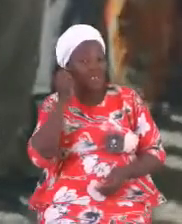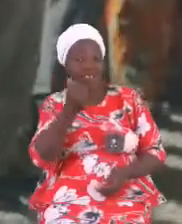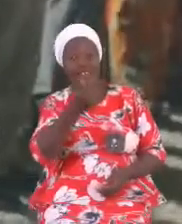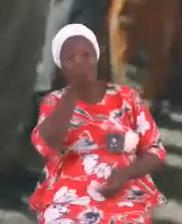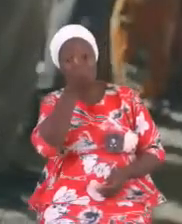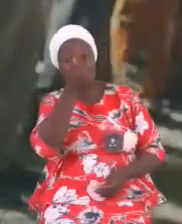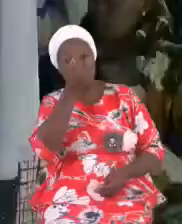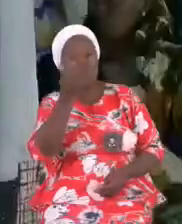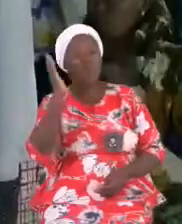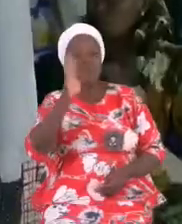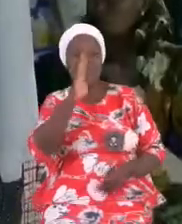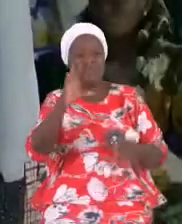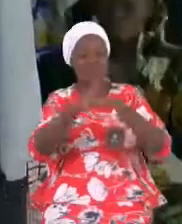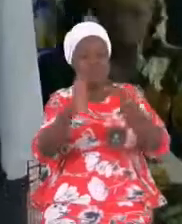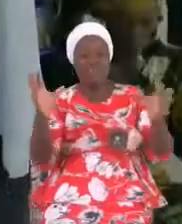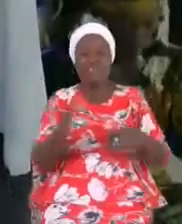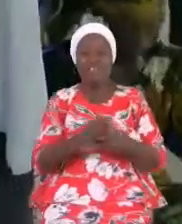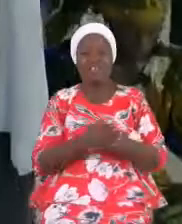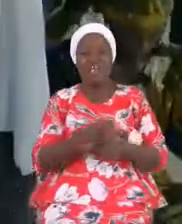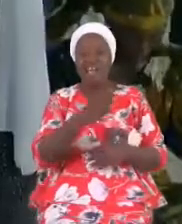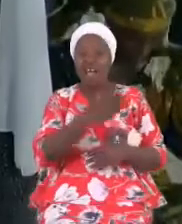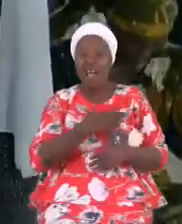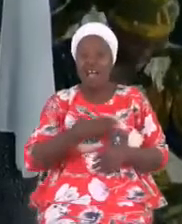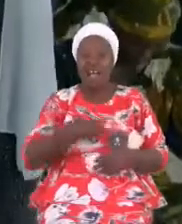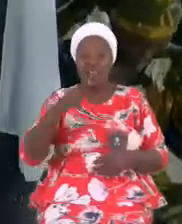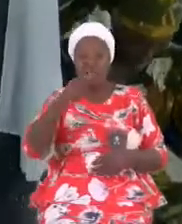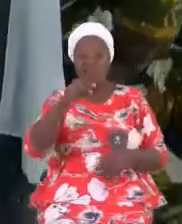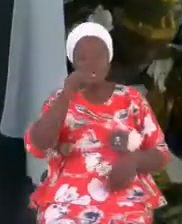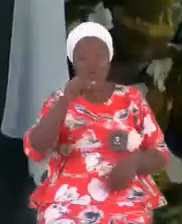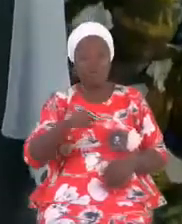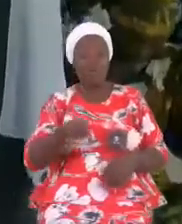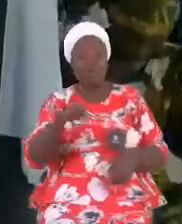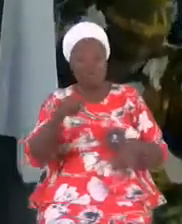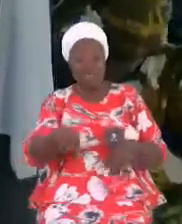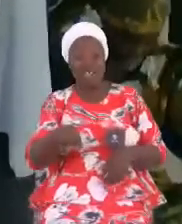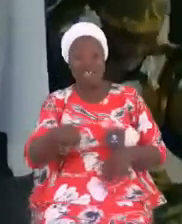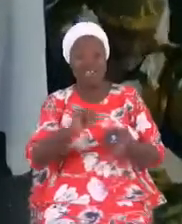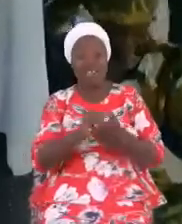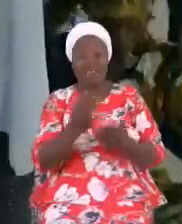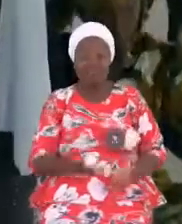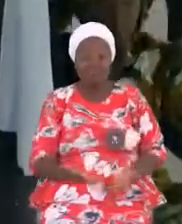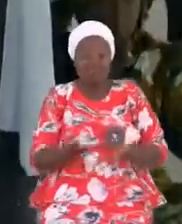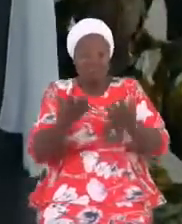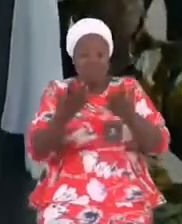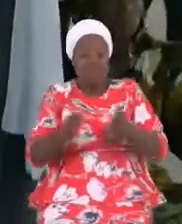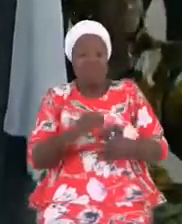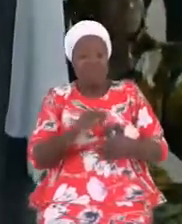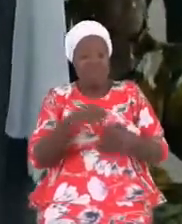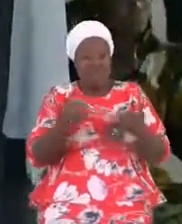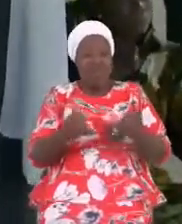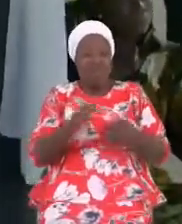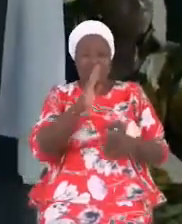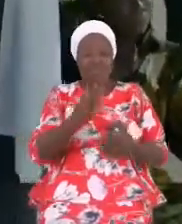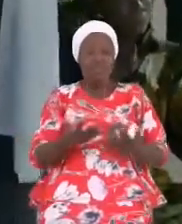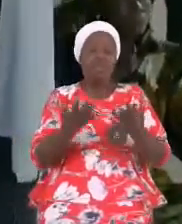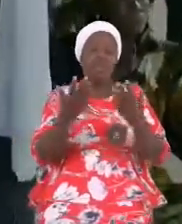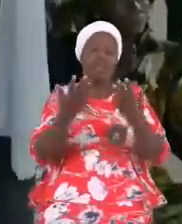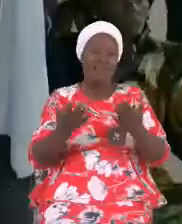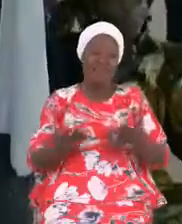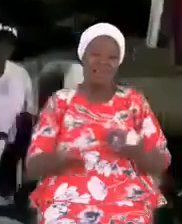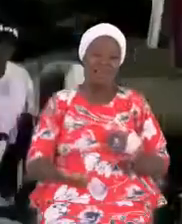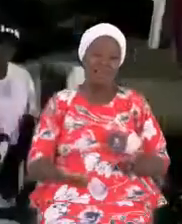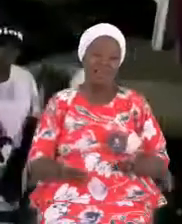released. Yeah. And your legs that are tied and heavy will become light. You are